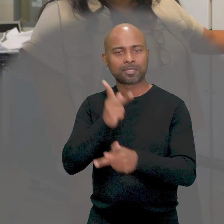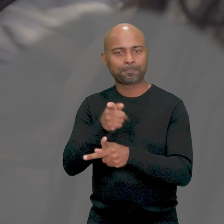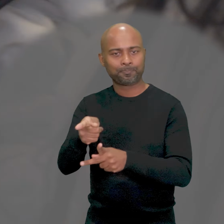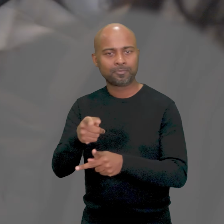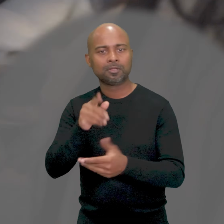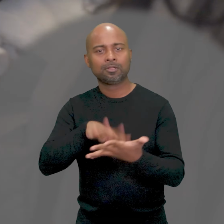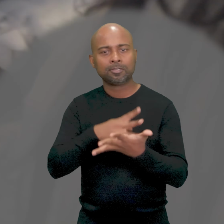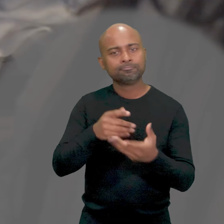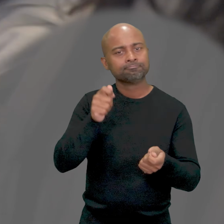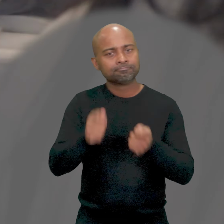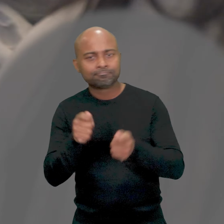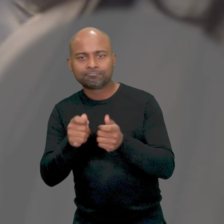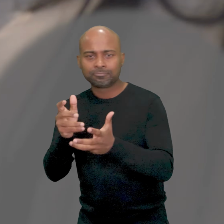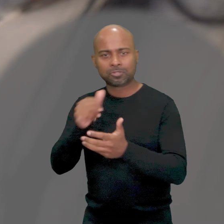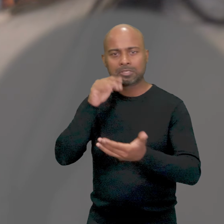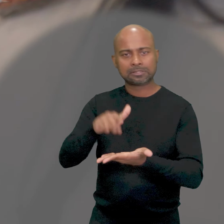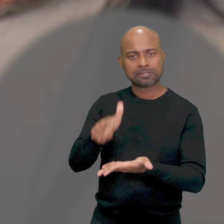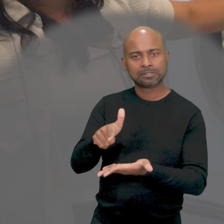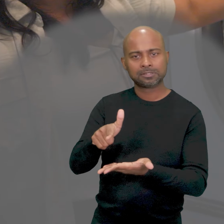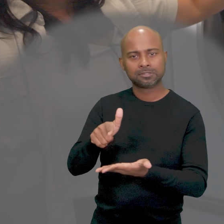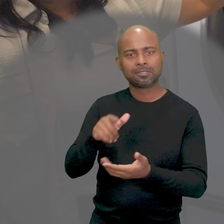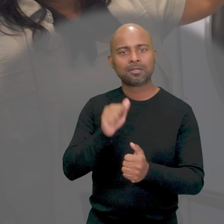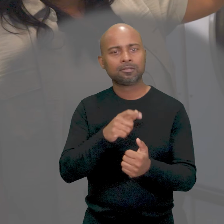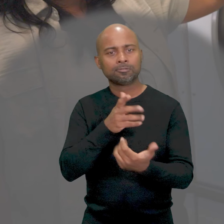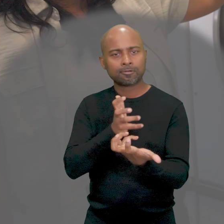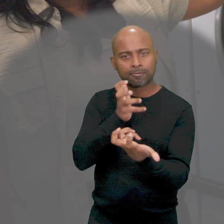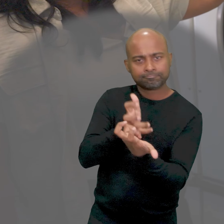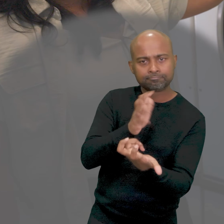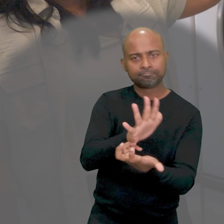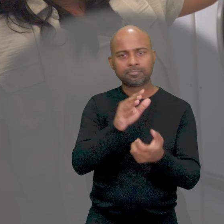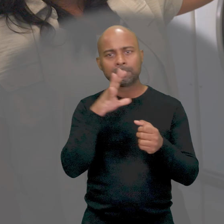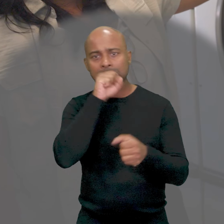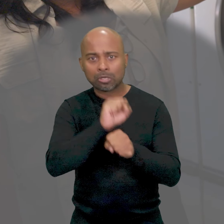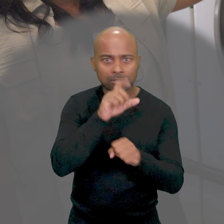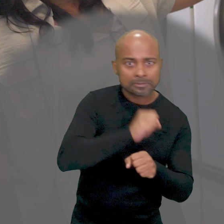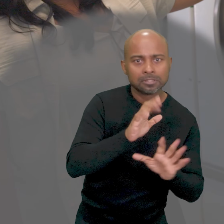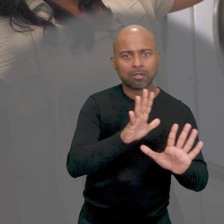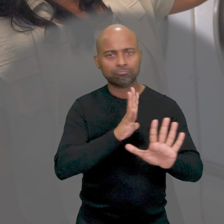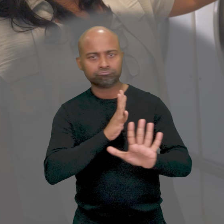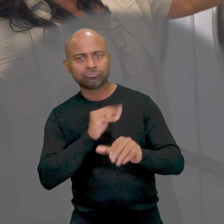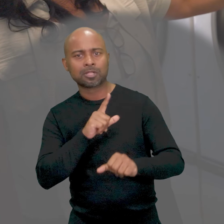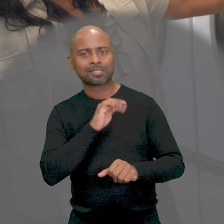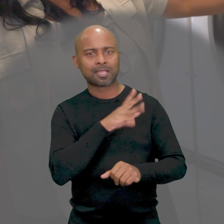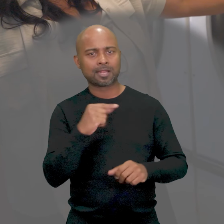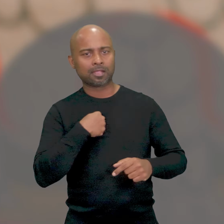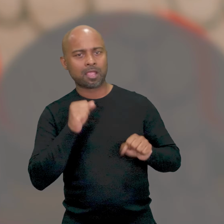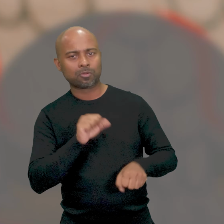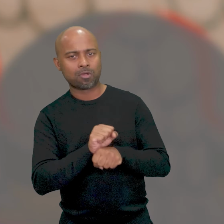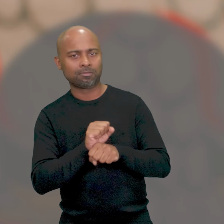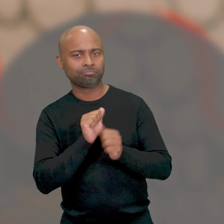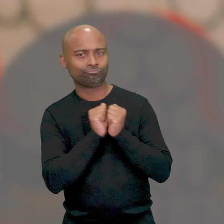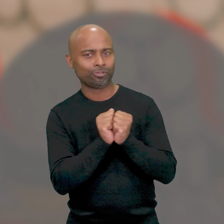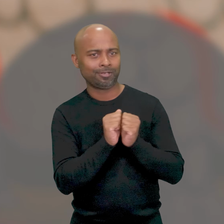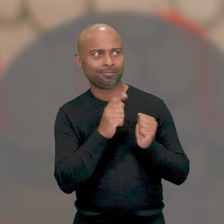little bit more lenient where time and schedules are concerned, so it can accommodate if she has to miss work on short notice. Leticia and